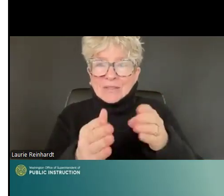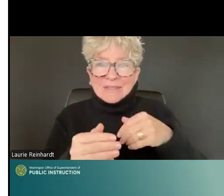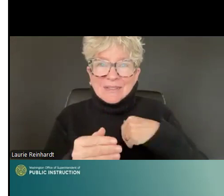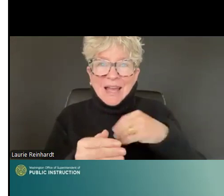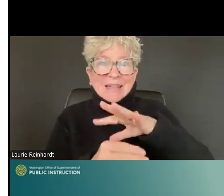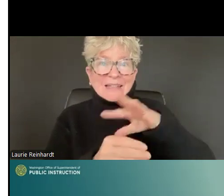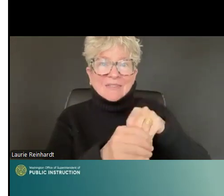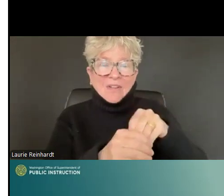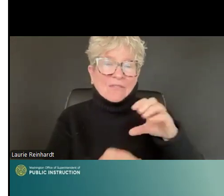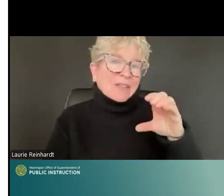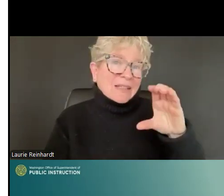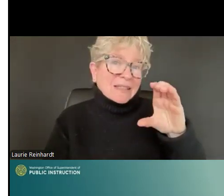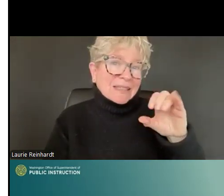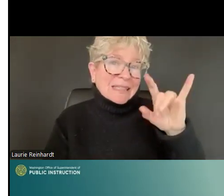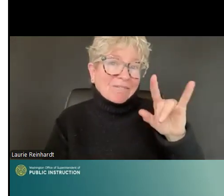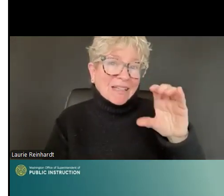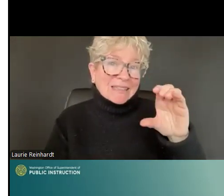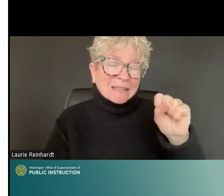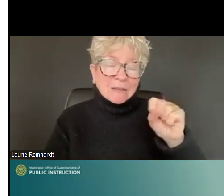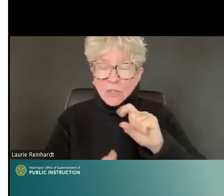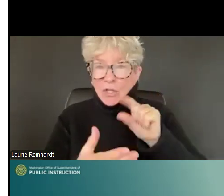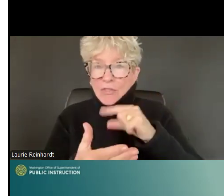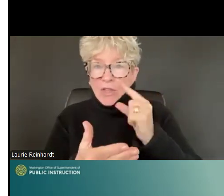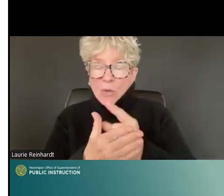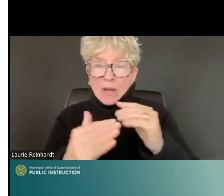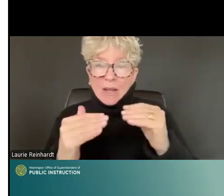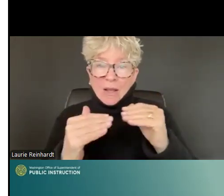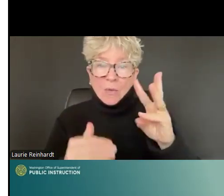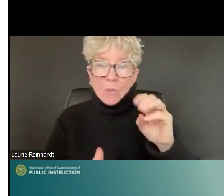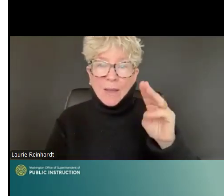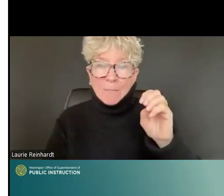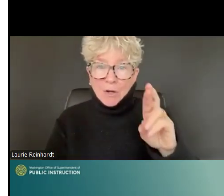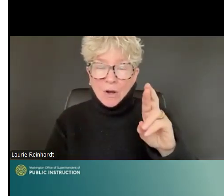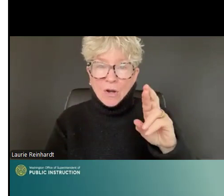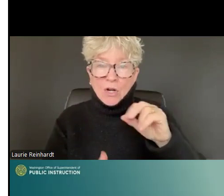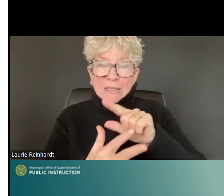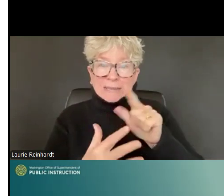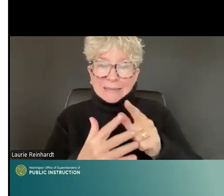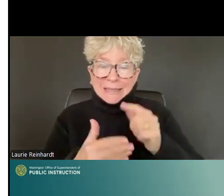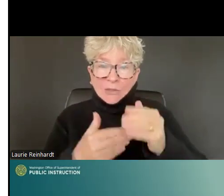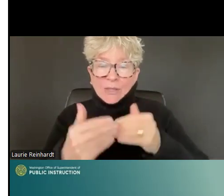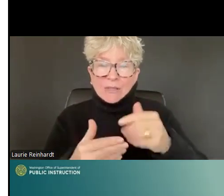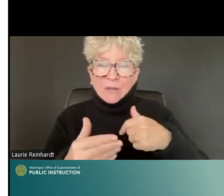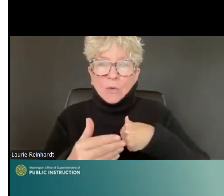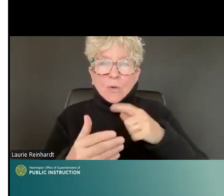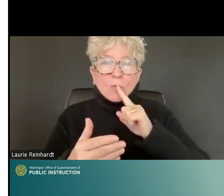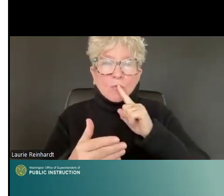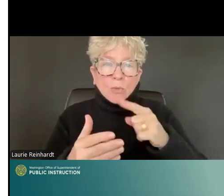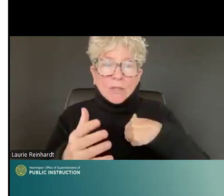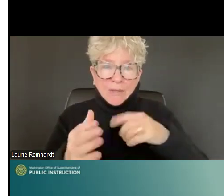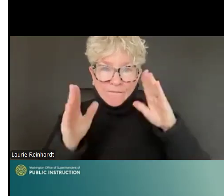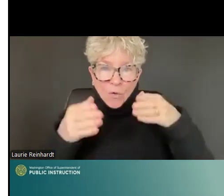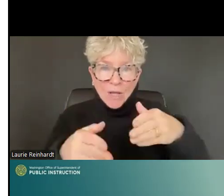engagement. At the Graduation Equity Webinar series, we aim to spotlight